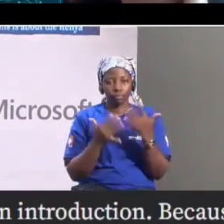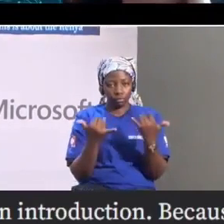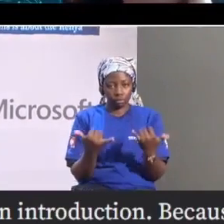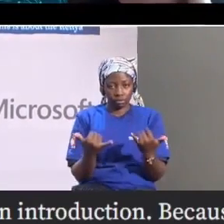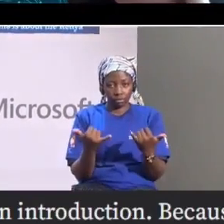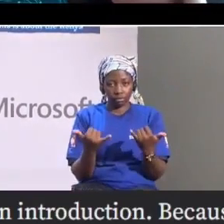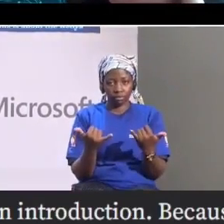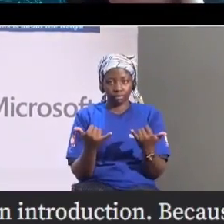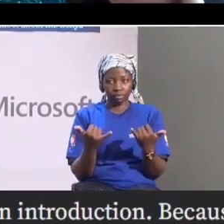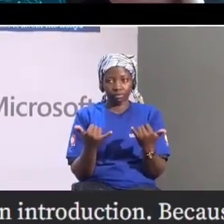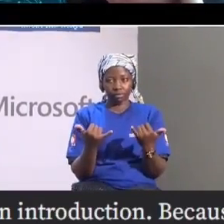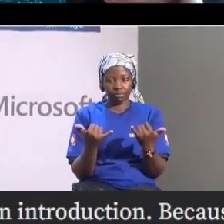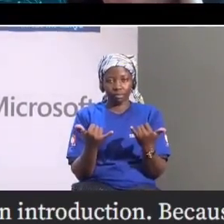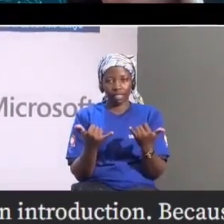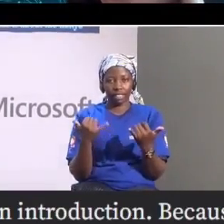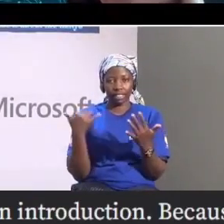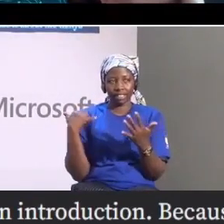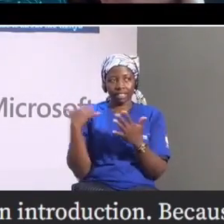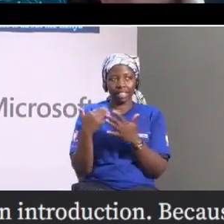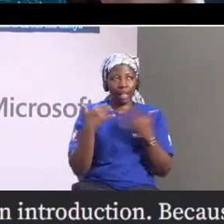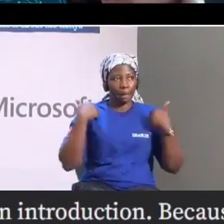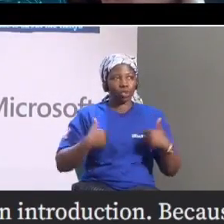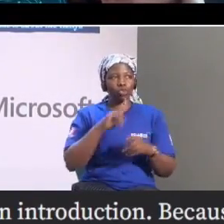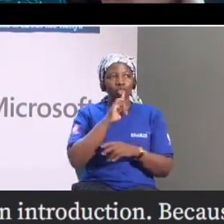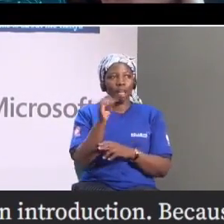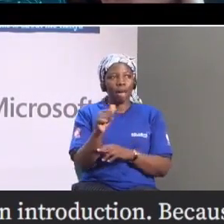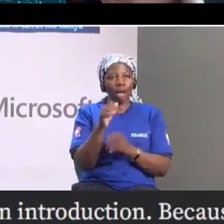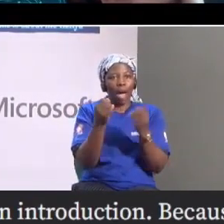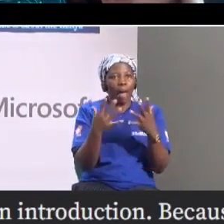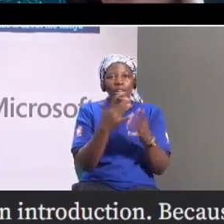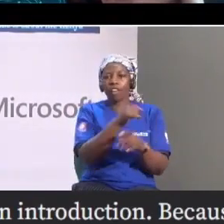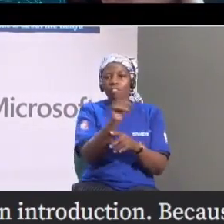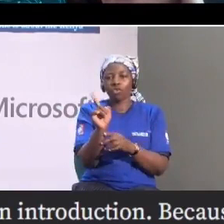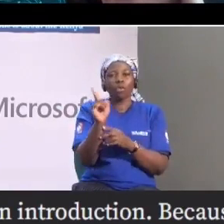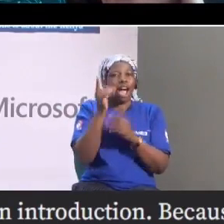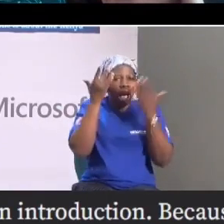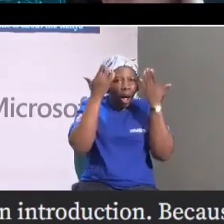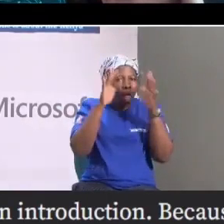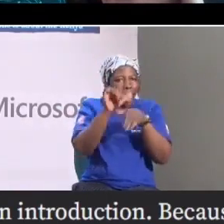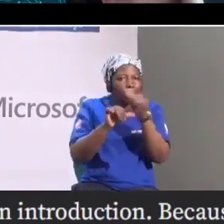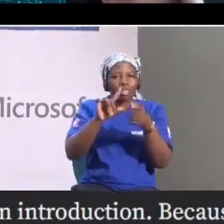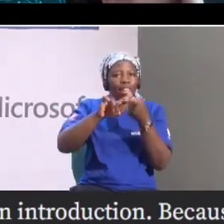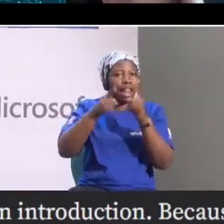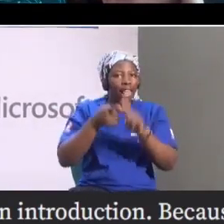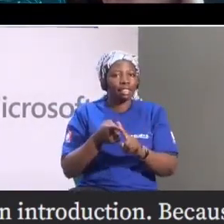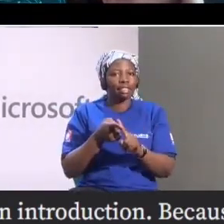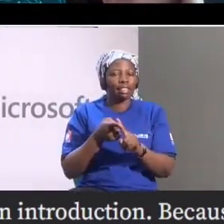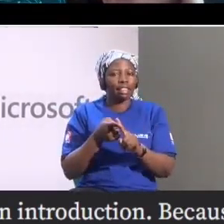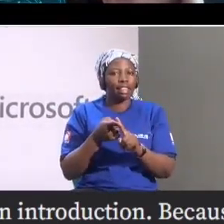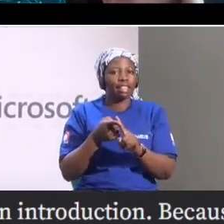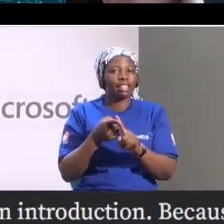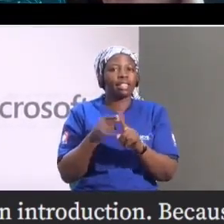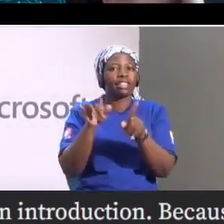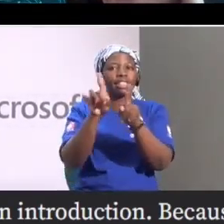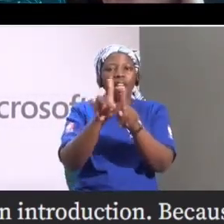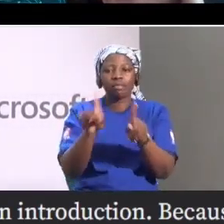Now, since I'm not sure how many of us are familiar with standards and